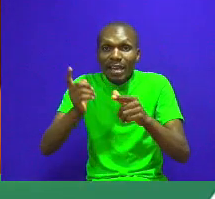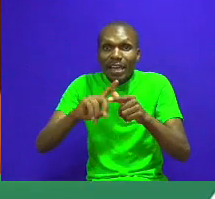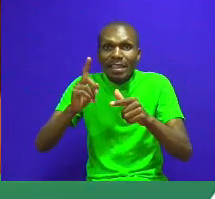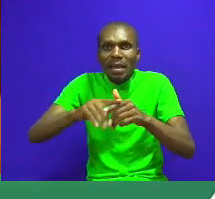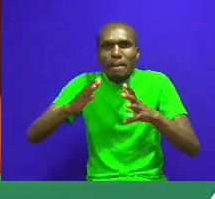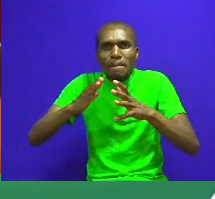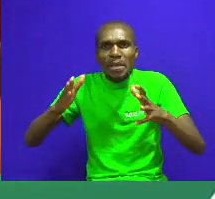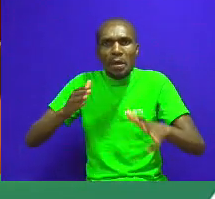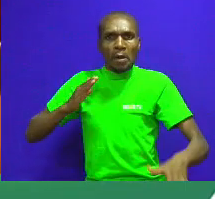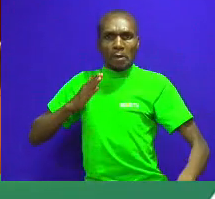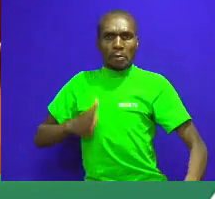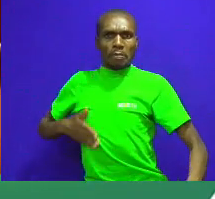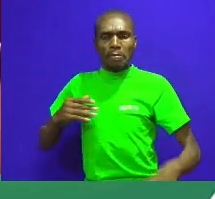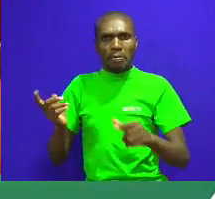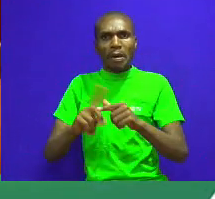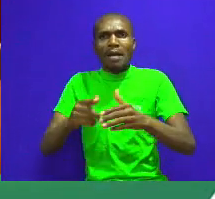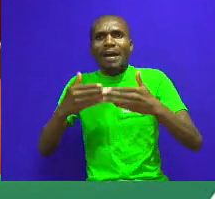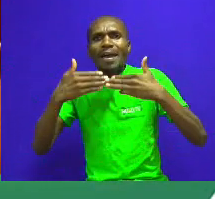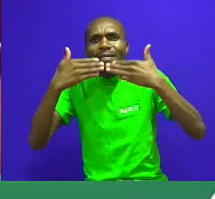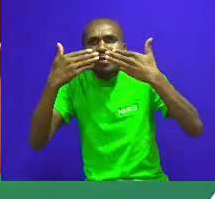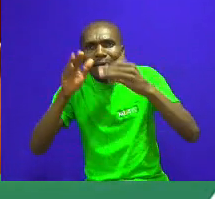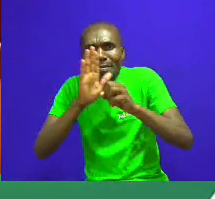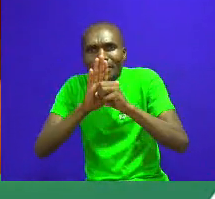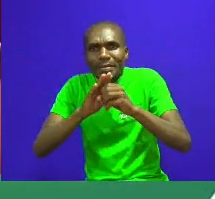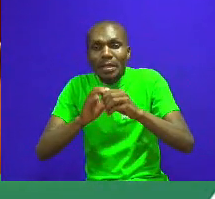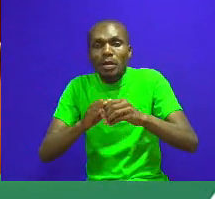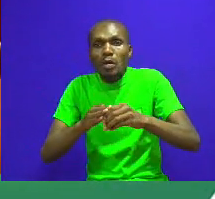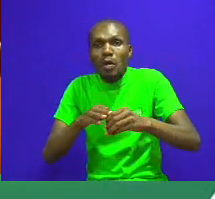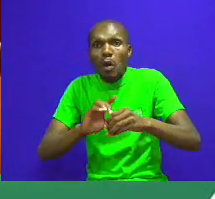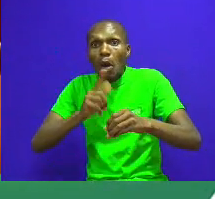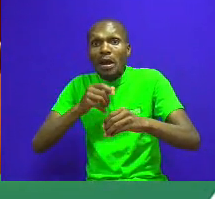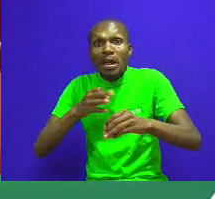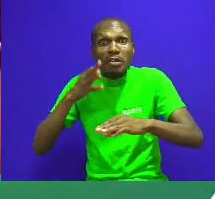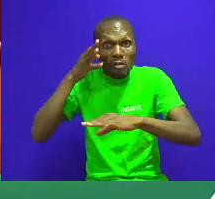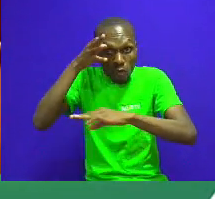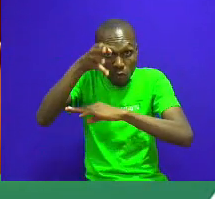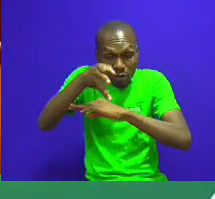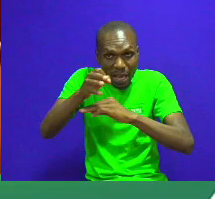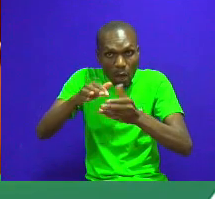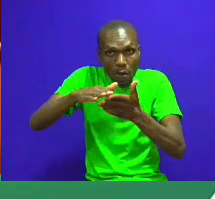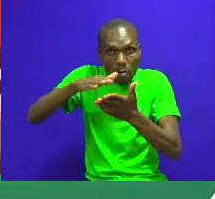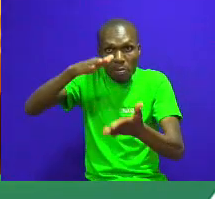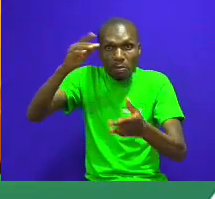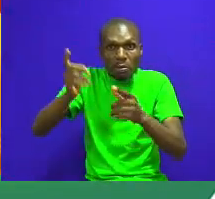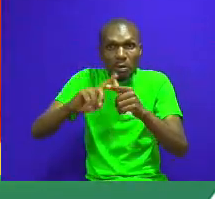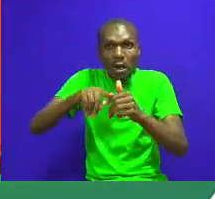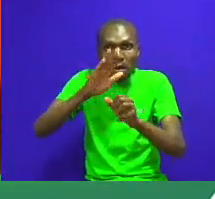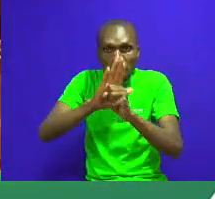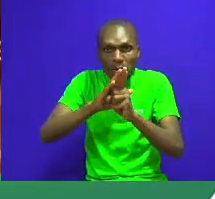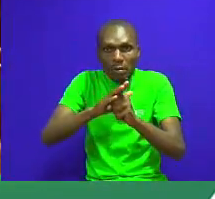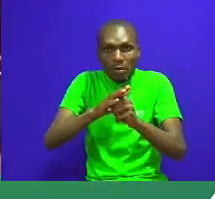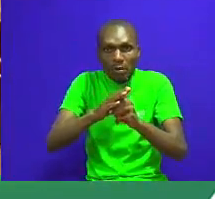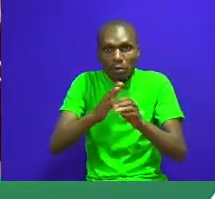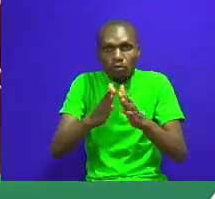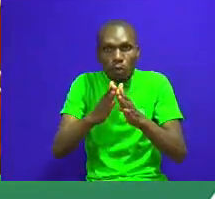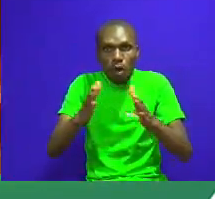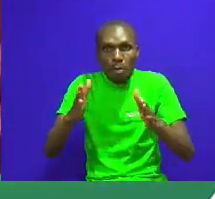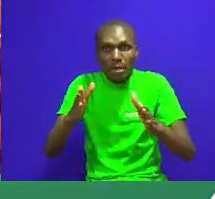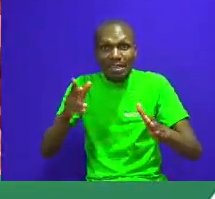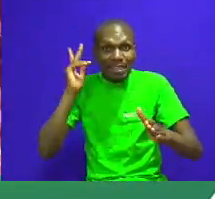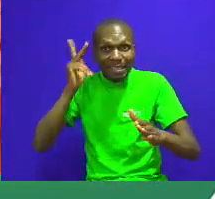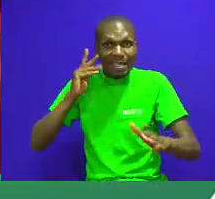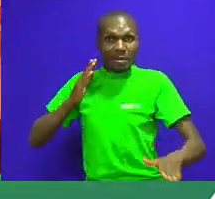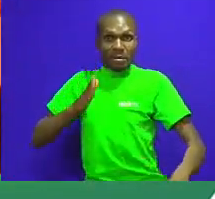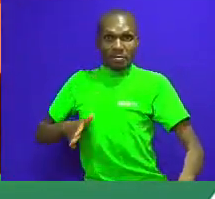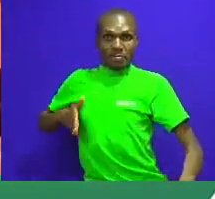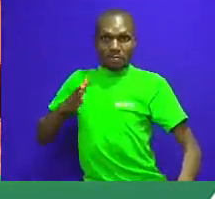store. We greatly appreciate that, and we are looking forward to actually growing our partnership and our footprint. Uko iguro kwe mwoli ya Kisii Naivas